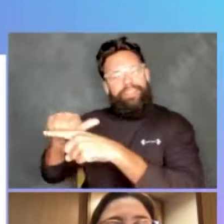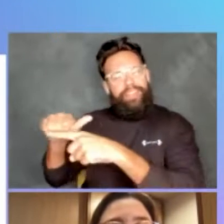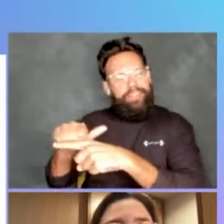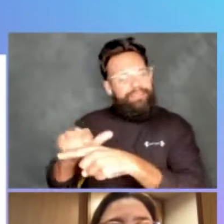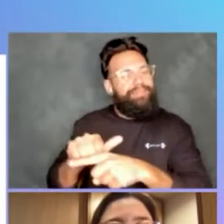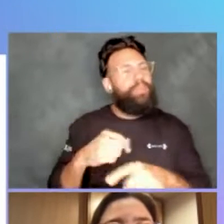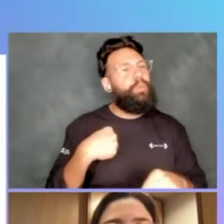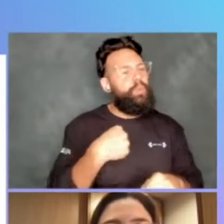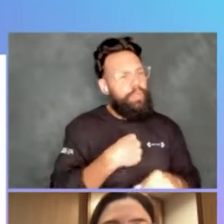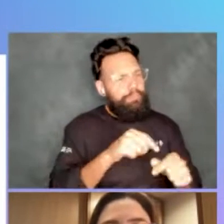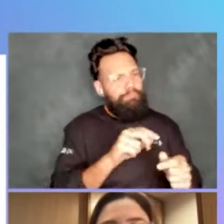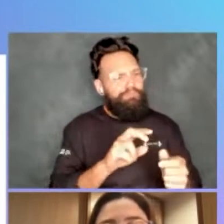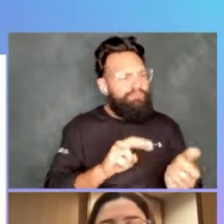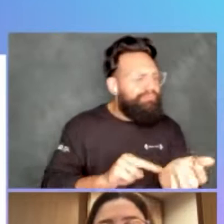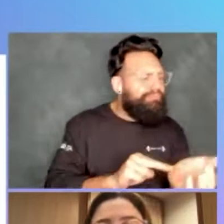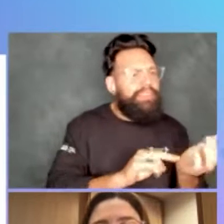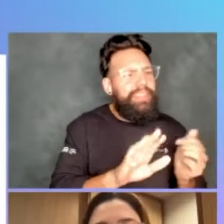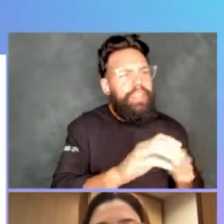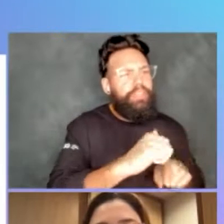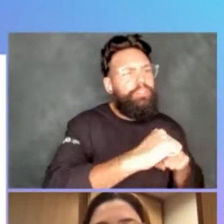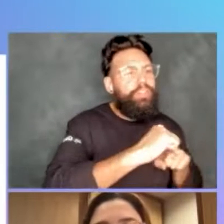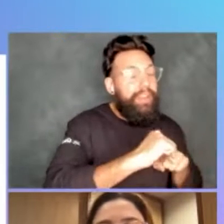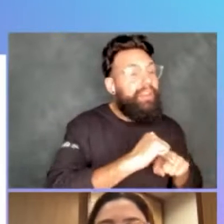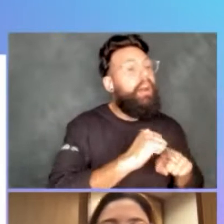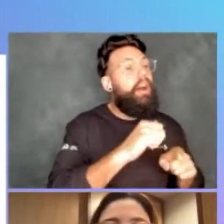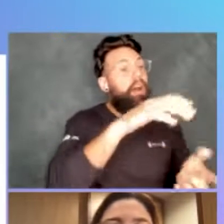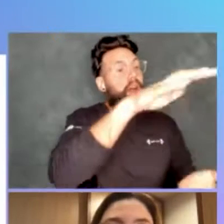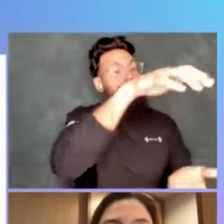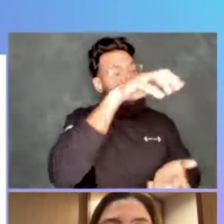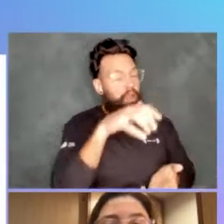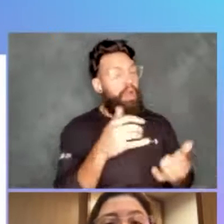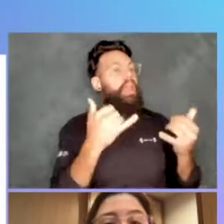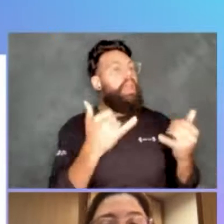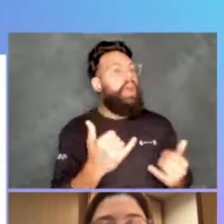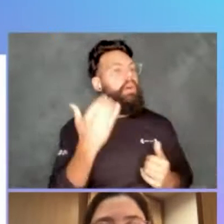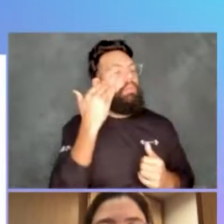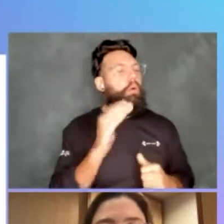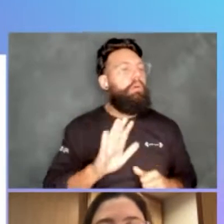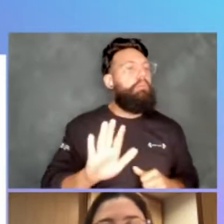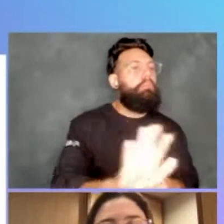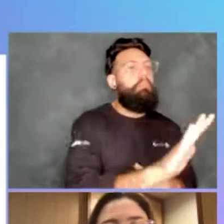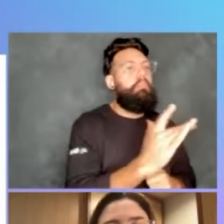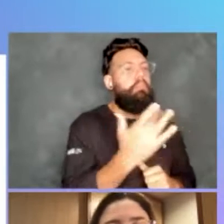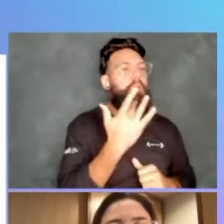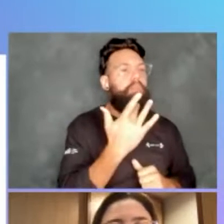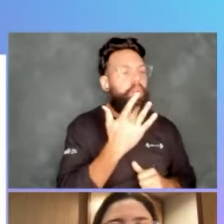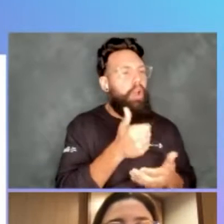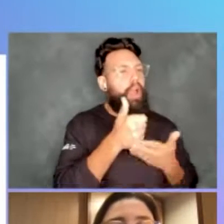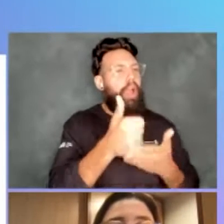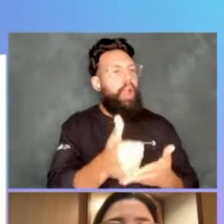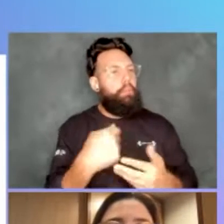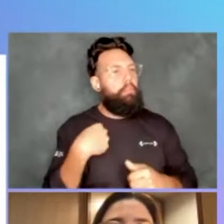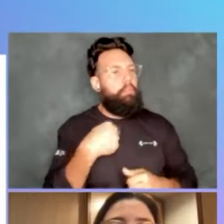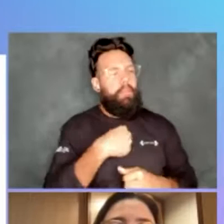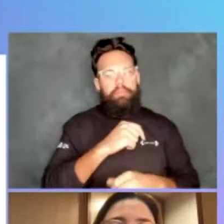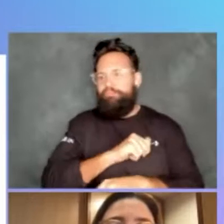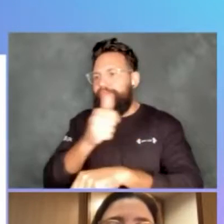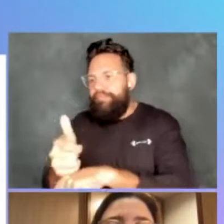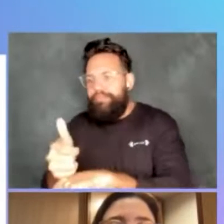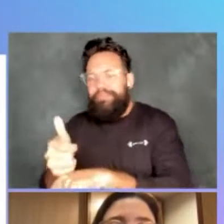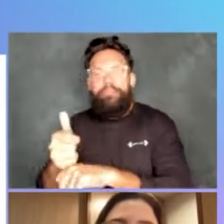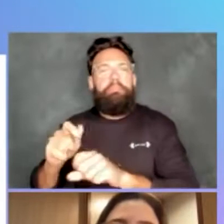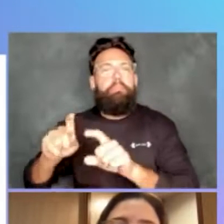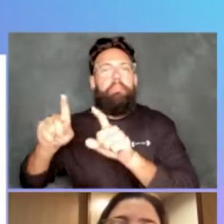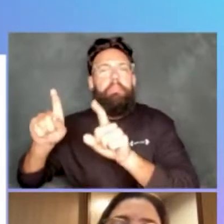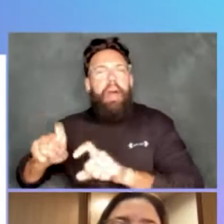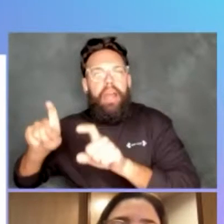and designed a training pilot, getting their feedback on our proposed solution as we built it. After the pilot, we